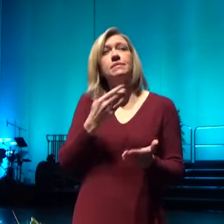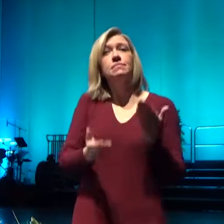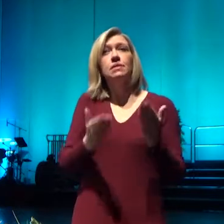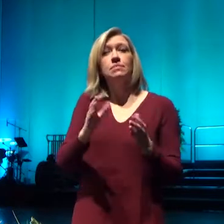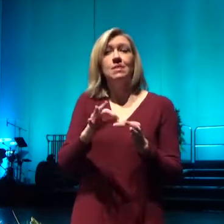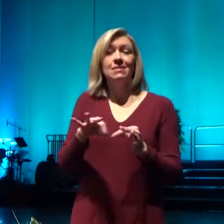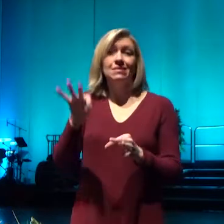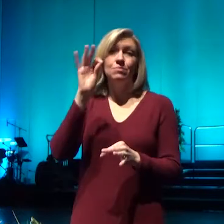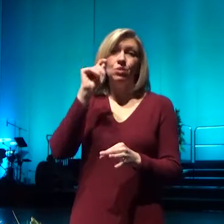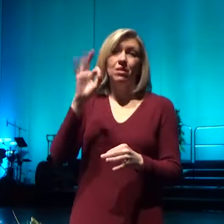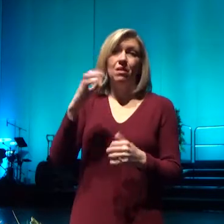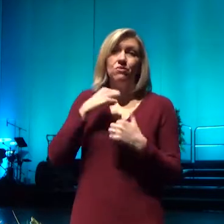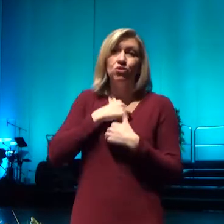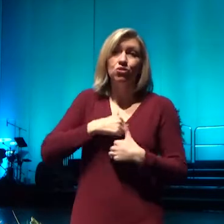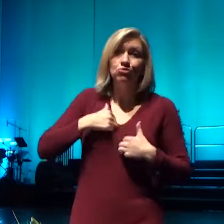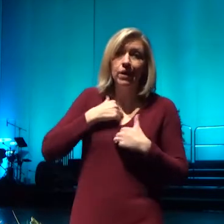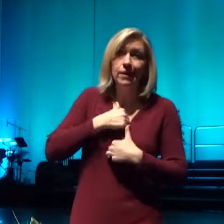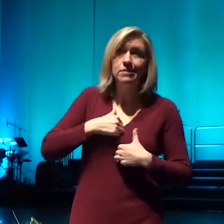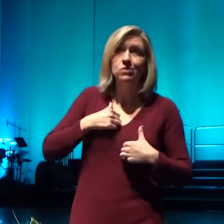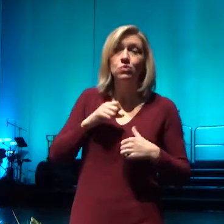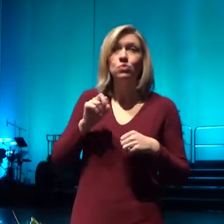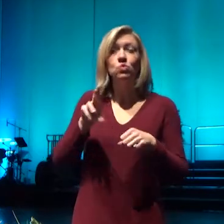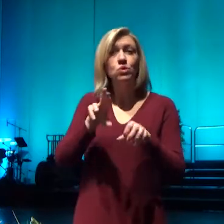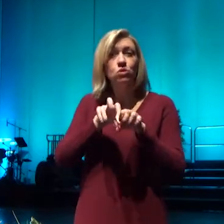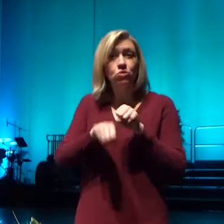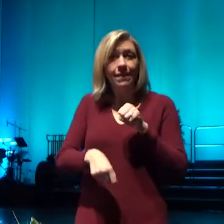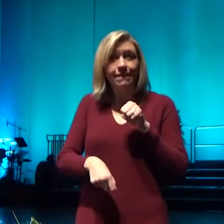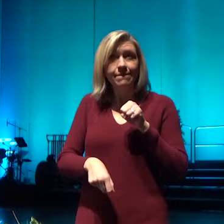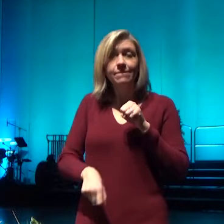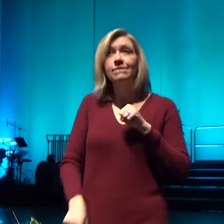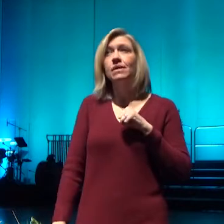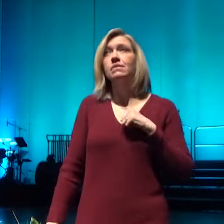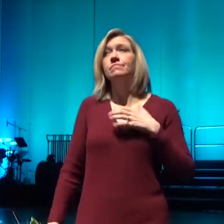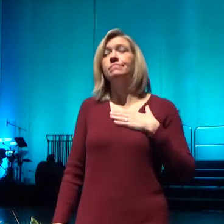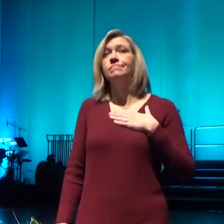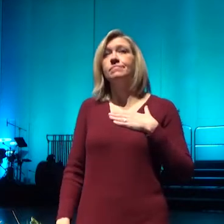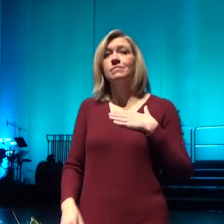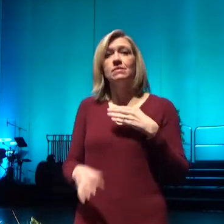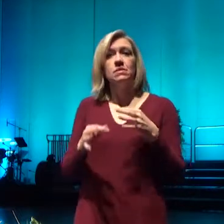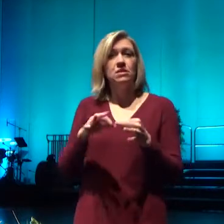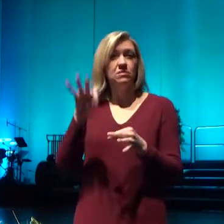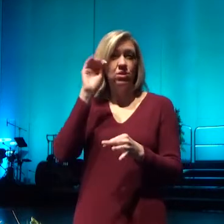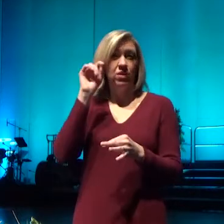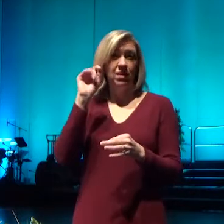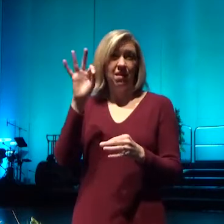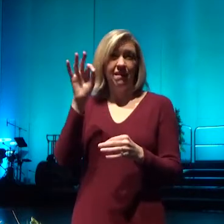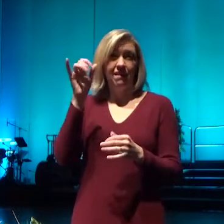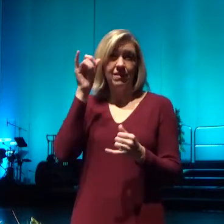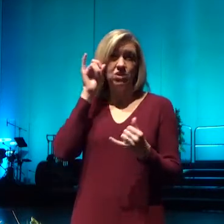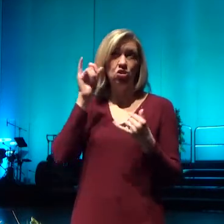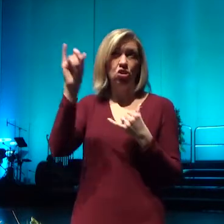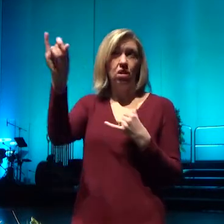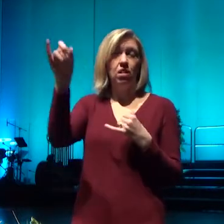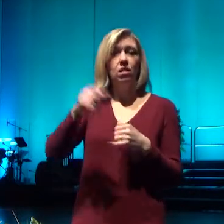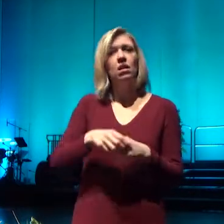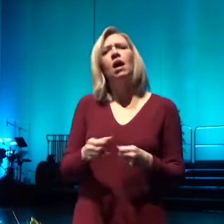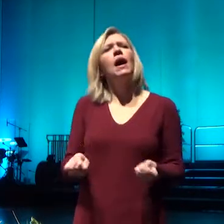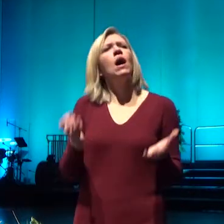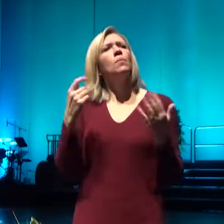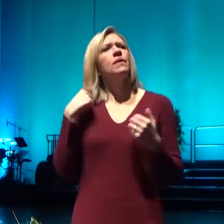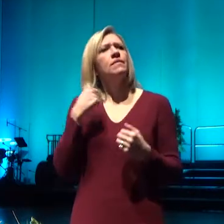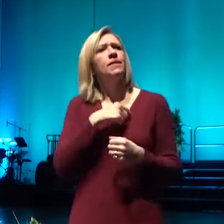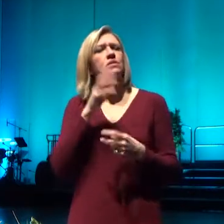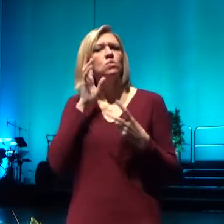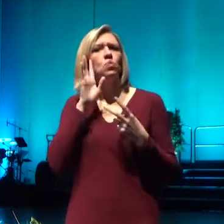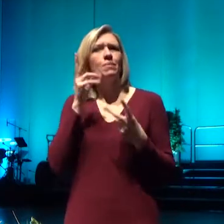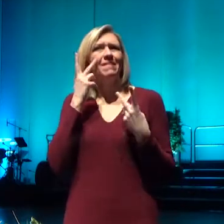spirit of regret or of grief, the spirit of the eternal. How many of us will be